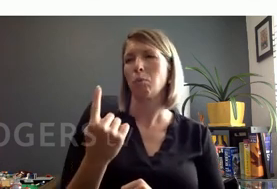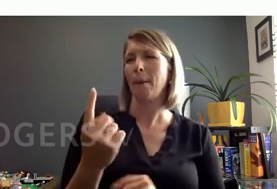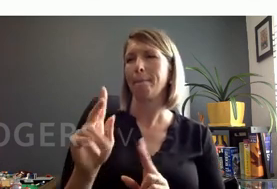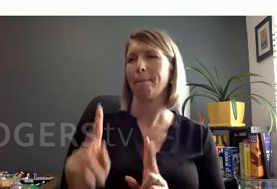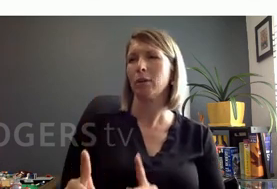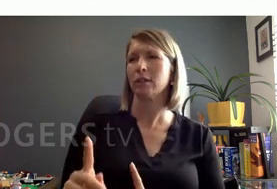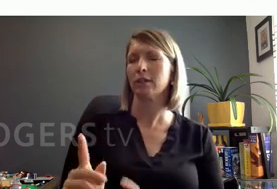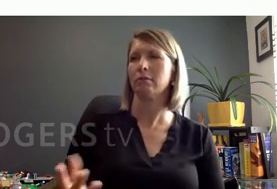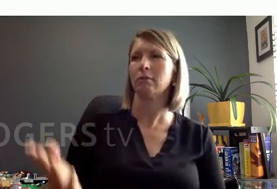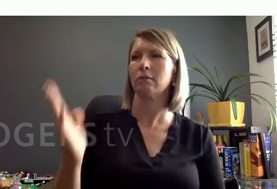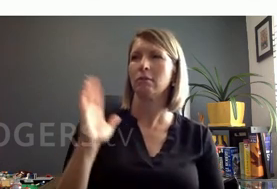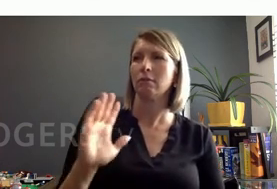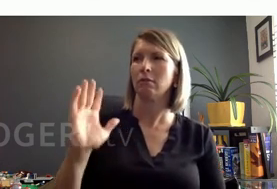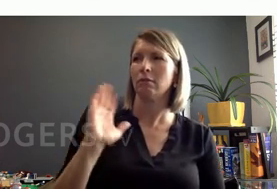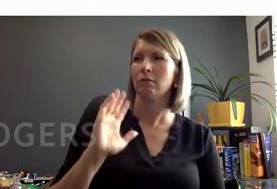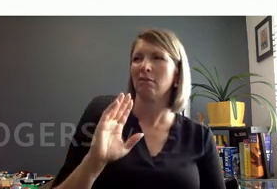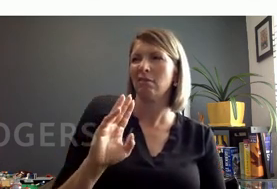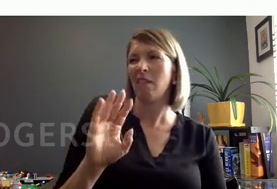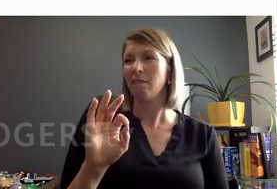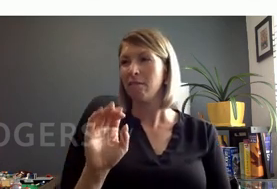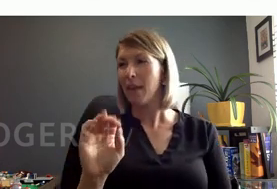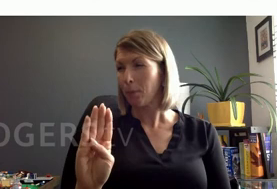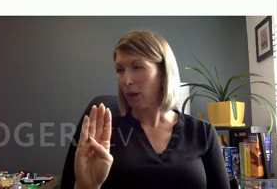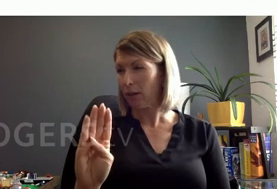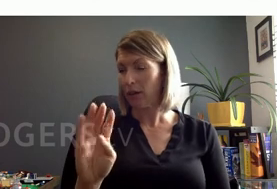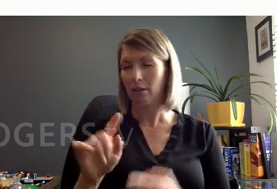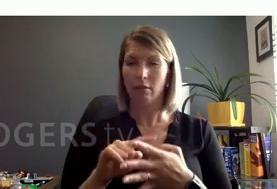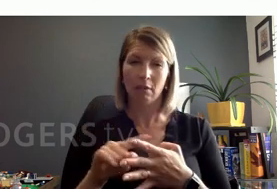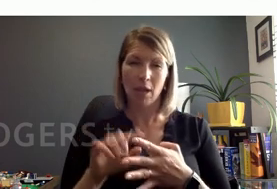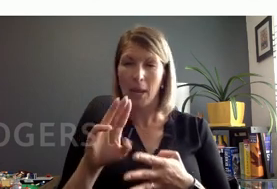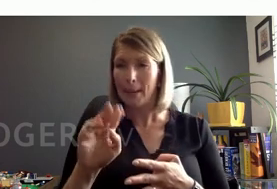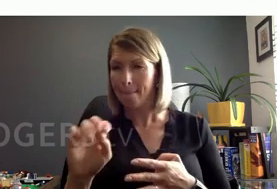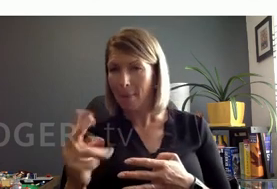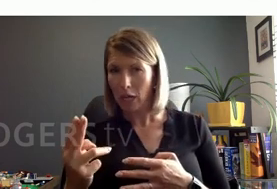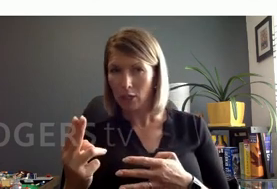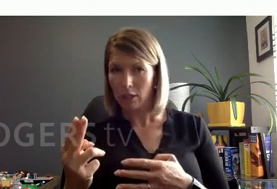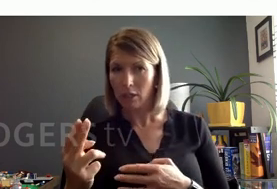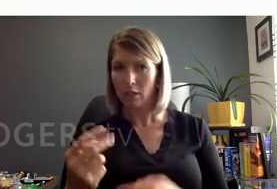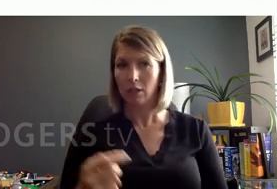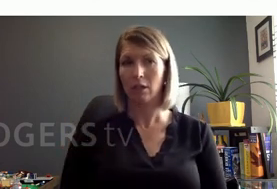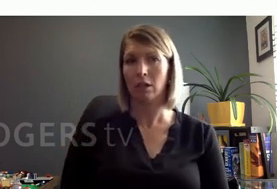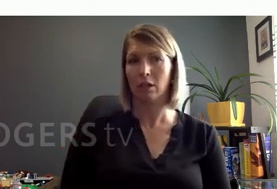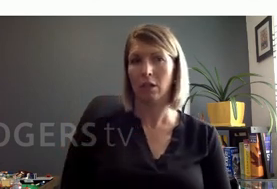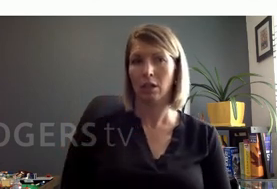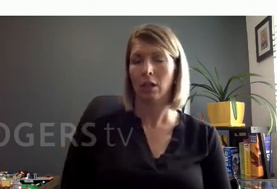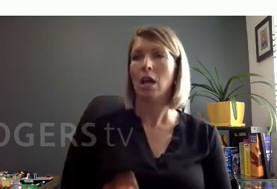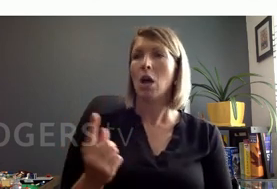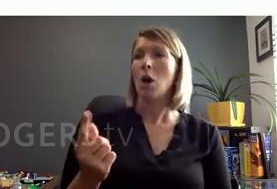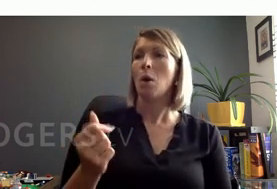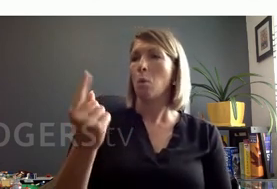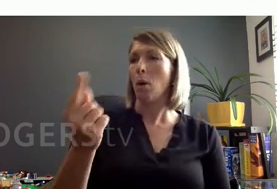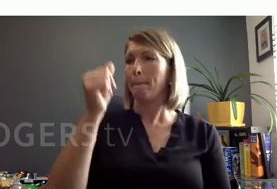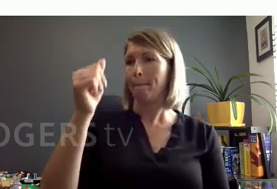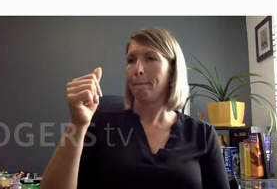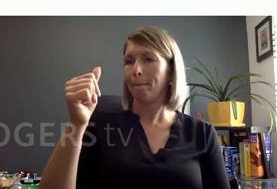before we closed down, so back in February or March. And he said, whenever I feel homesick, I come to the market because